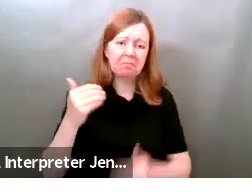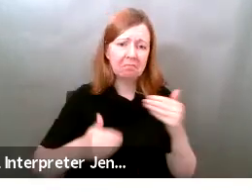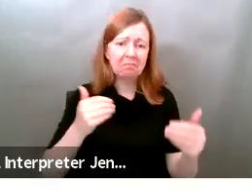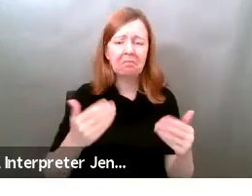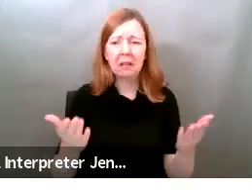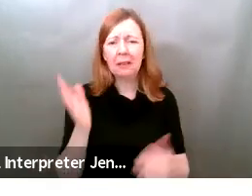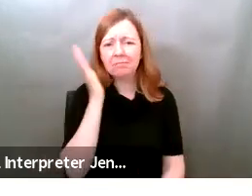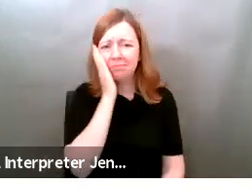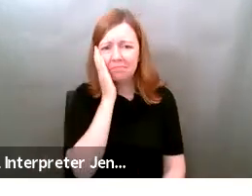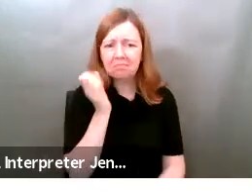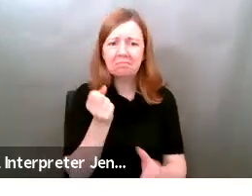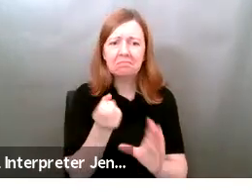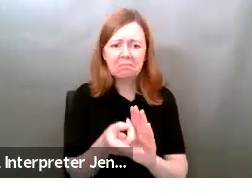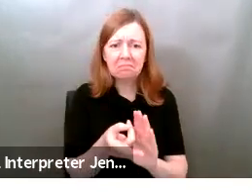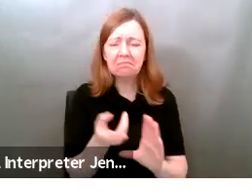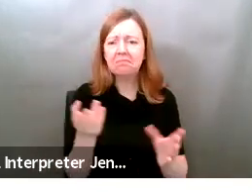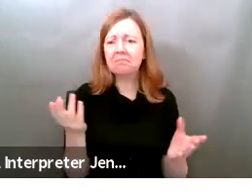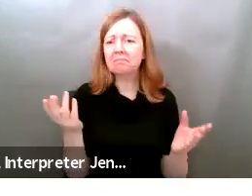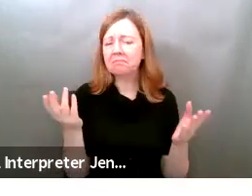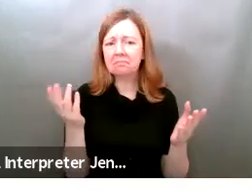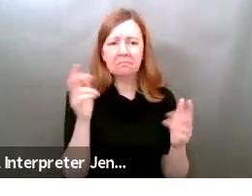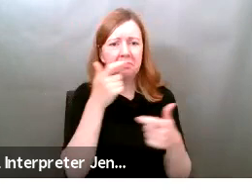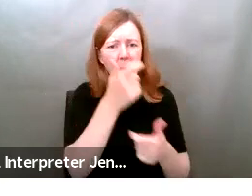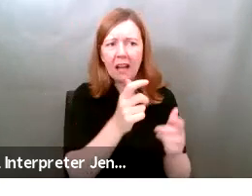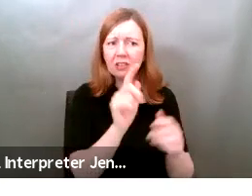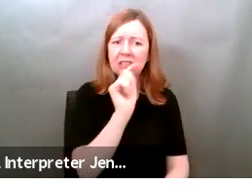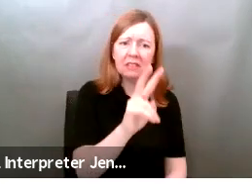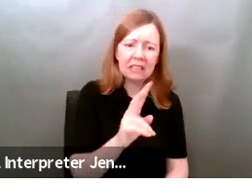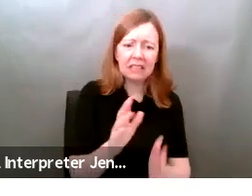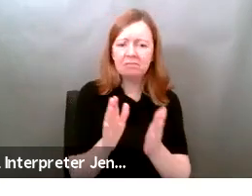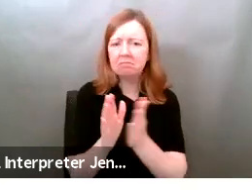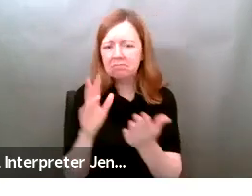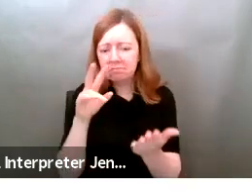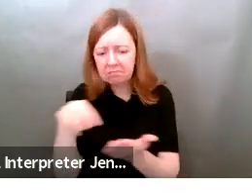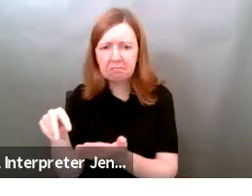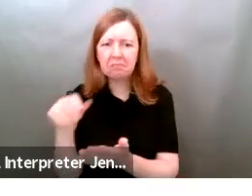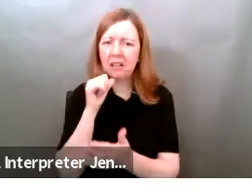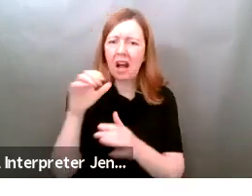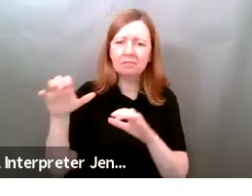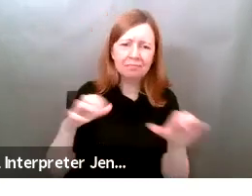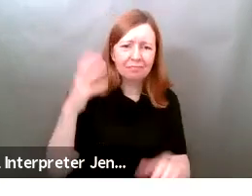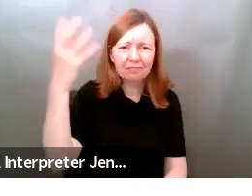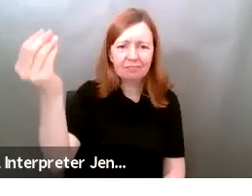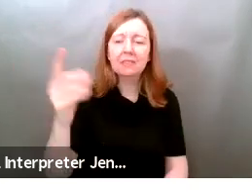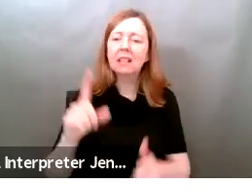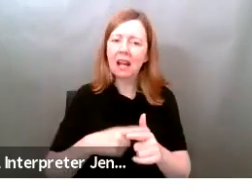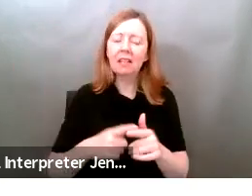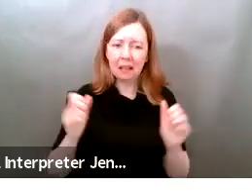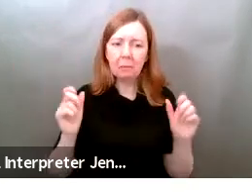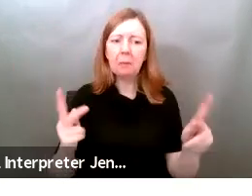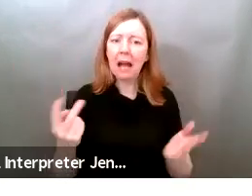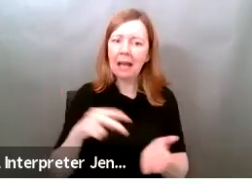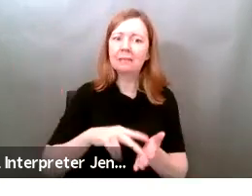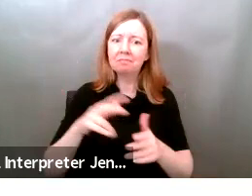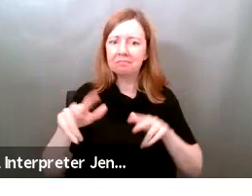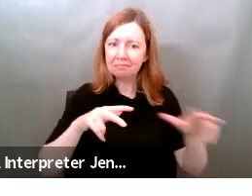in bed and, just watch TV or read a book rather than go about their usual activities, but then get back on track.